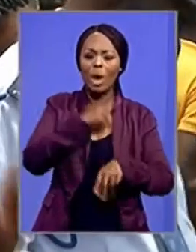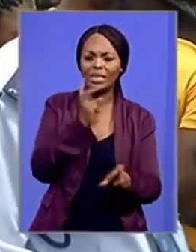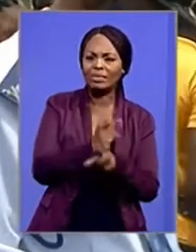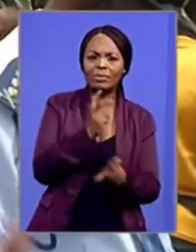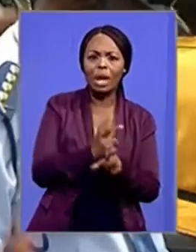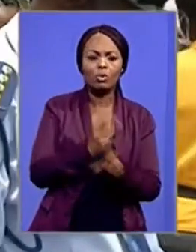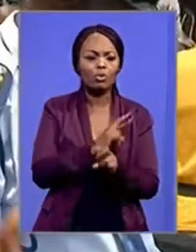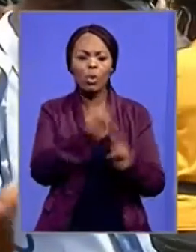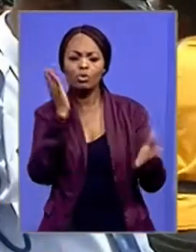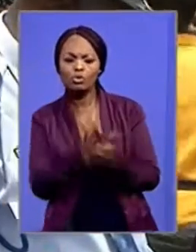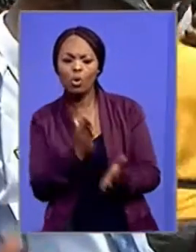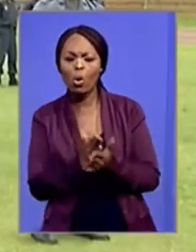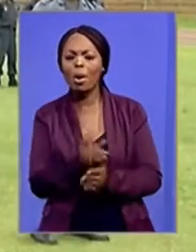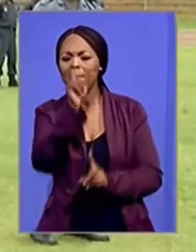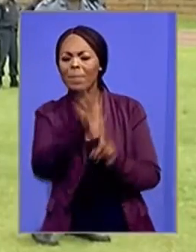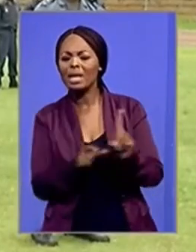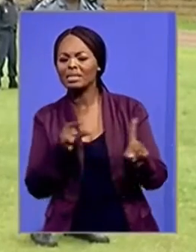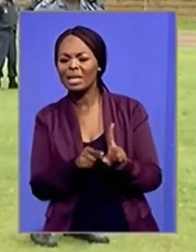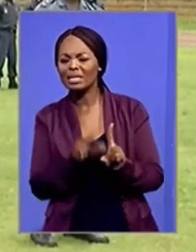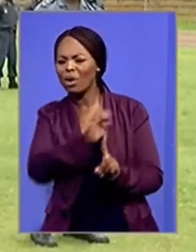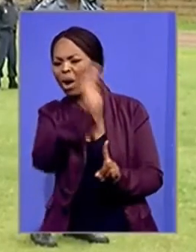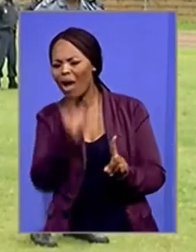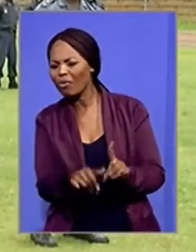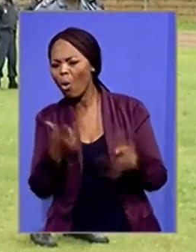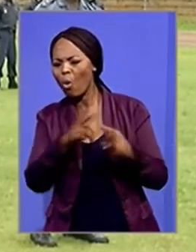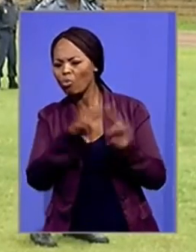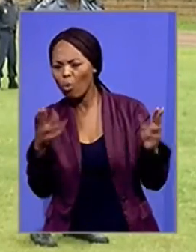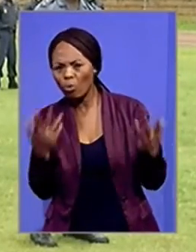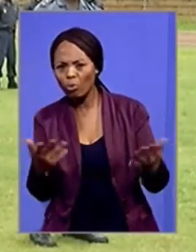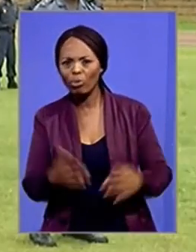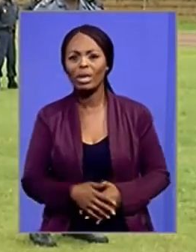an undocumented person. Letona le ipileditse ho